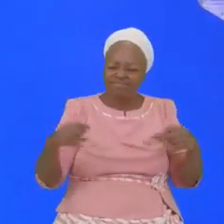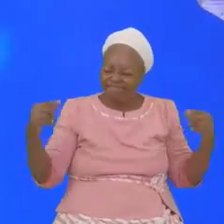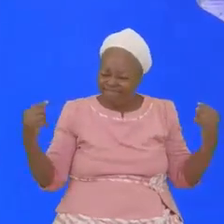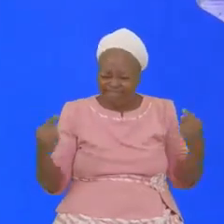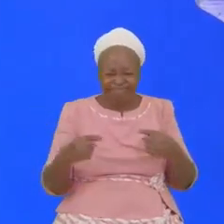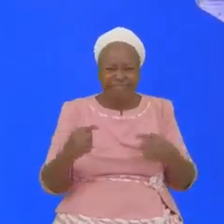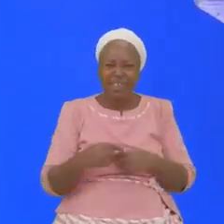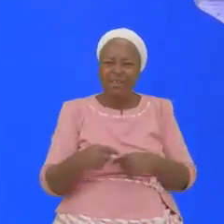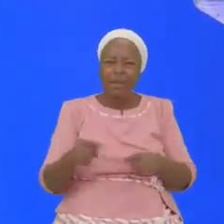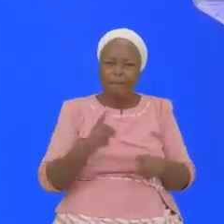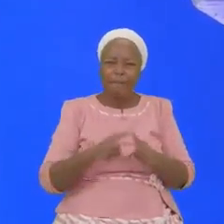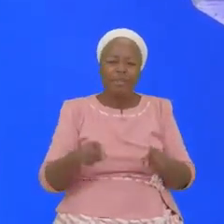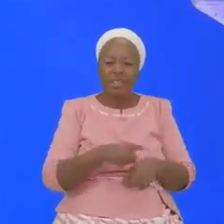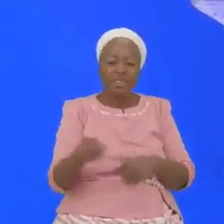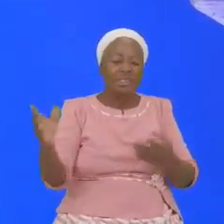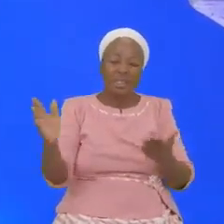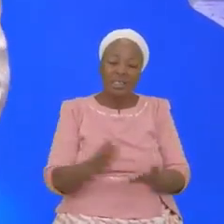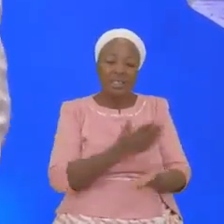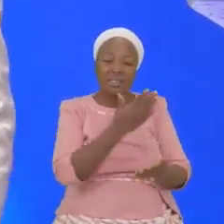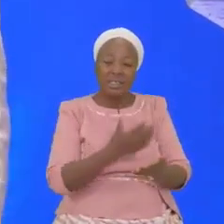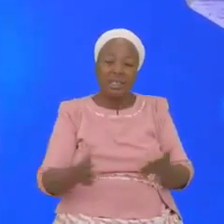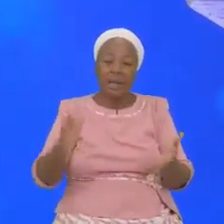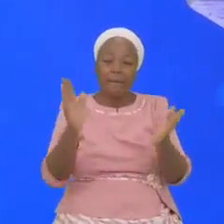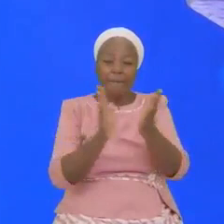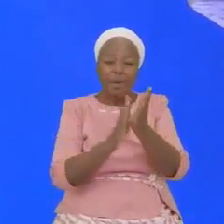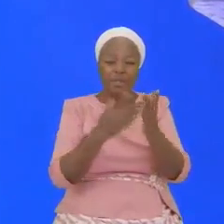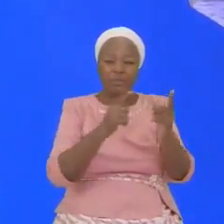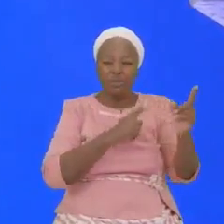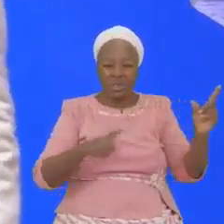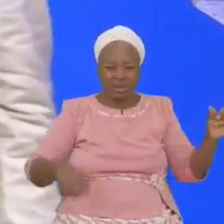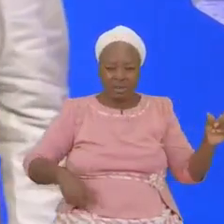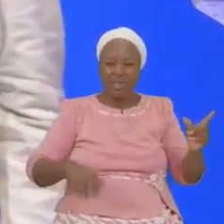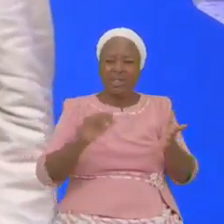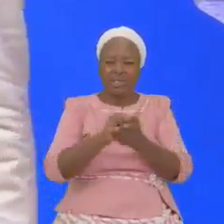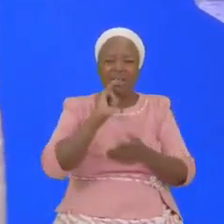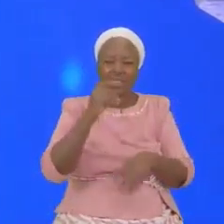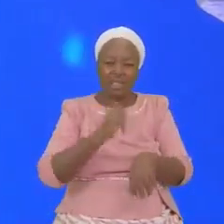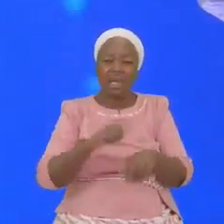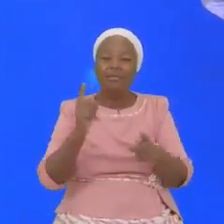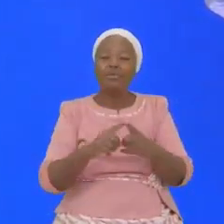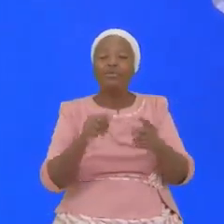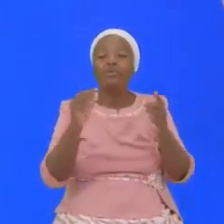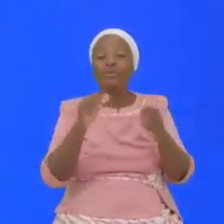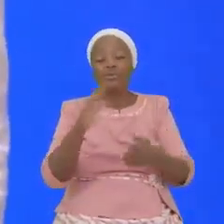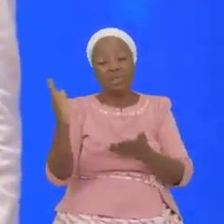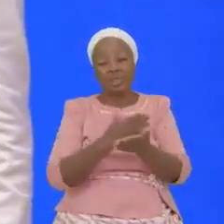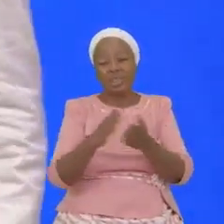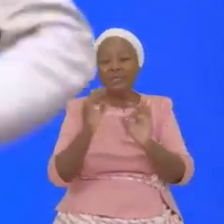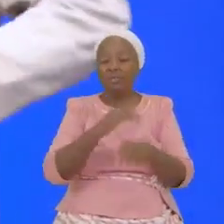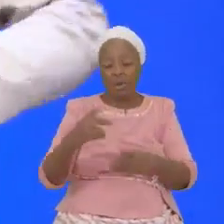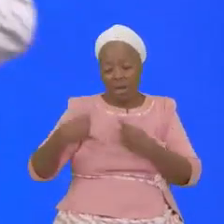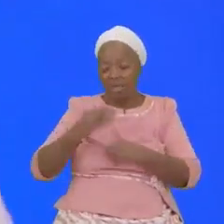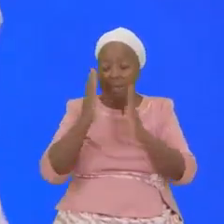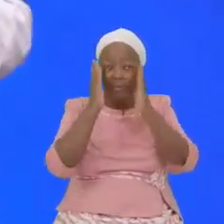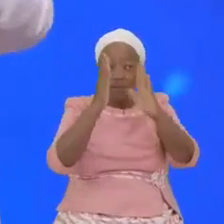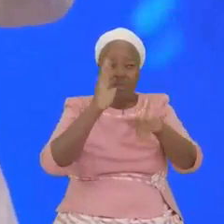they sang praises unto the Lord. That the time to sing. If your heart is fixed on God,